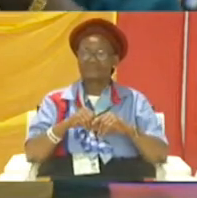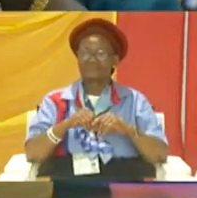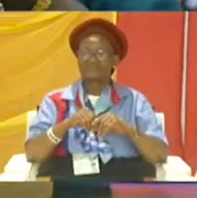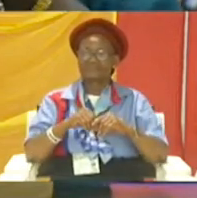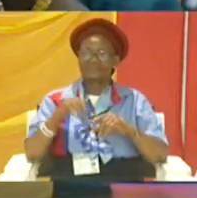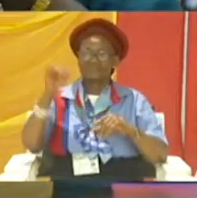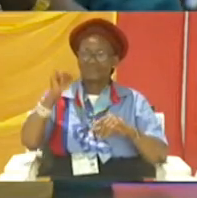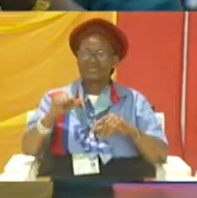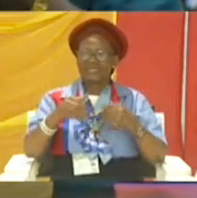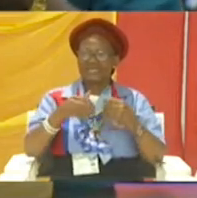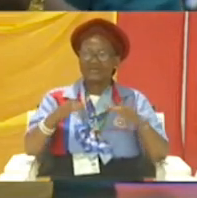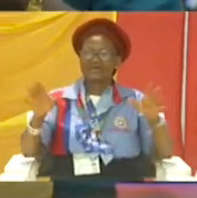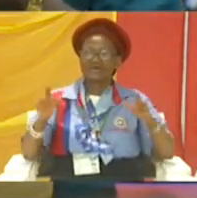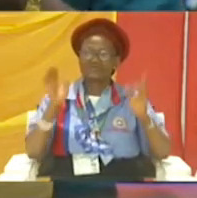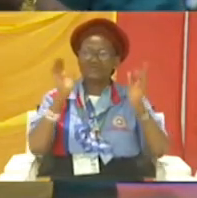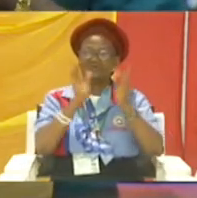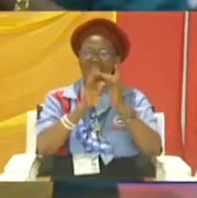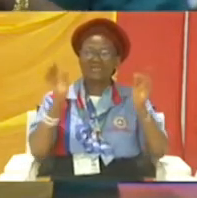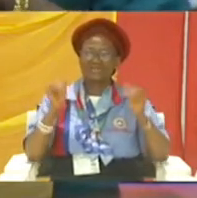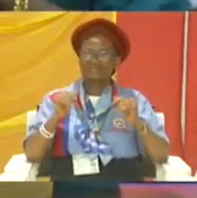They lost contact.